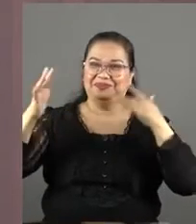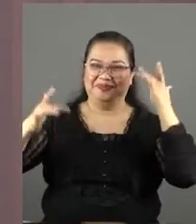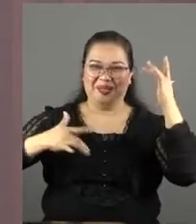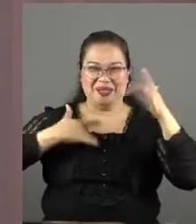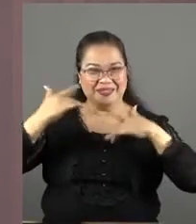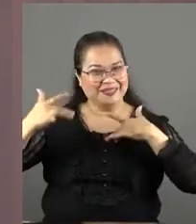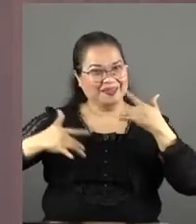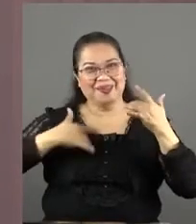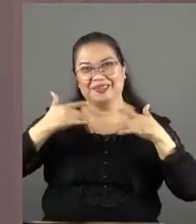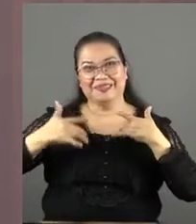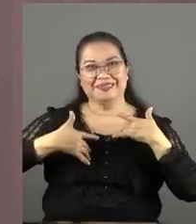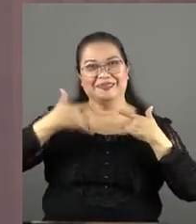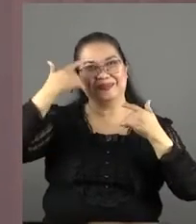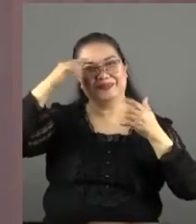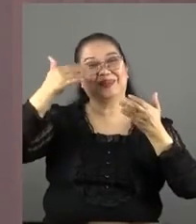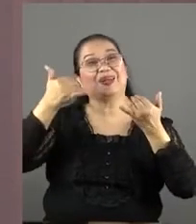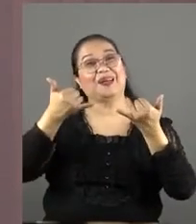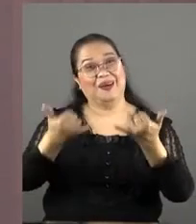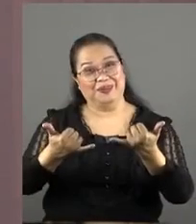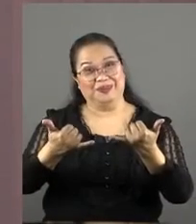joy for the present.